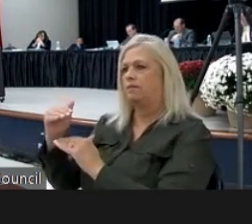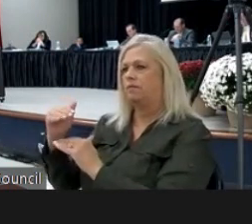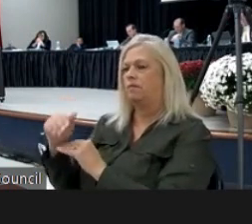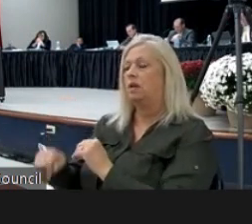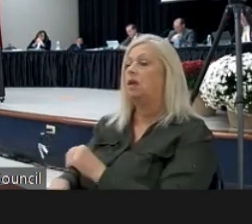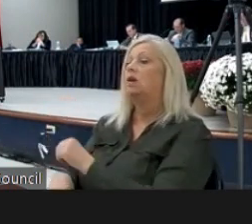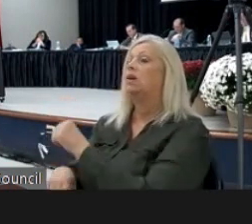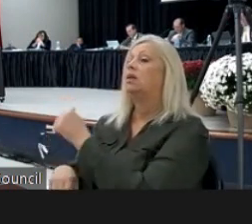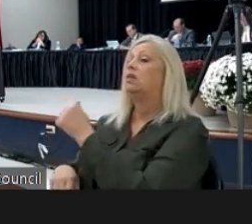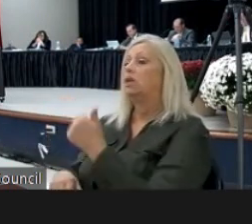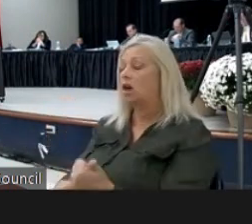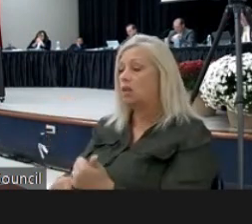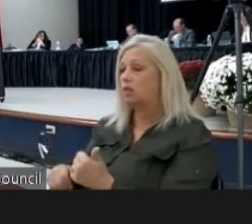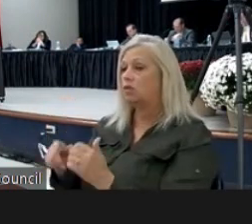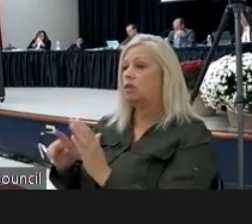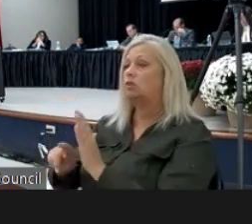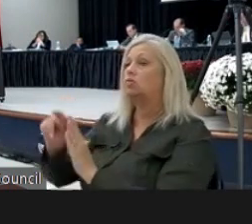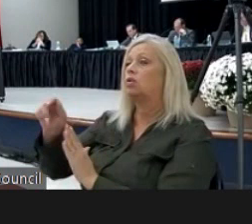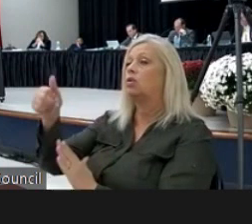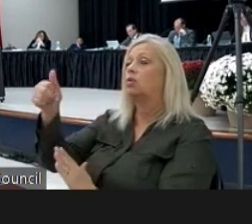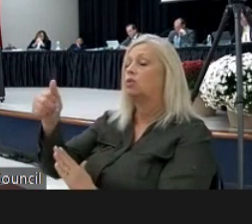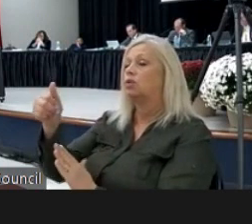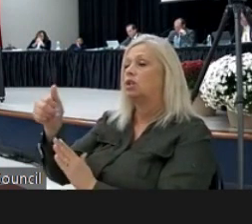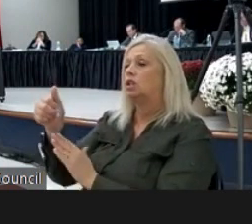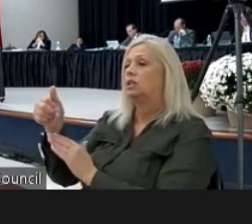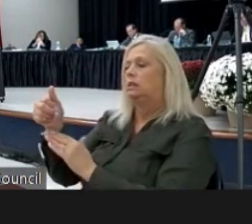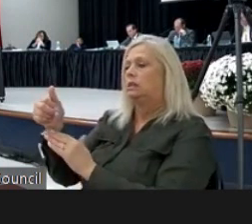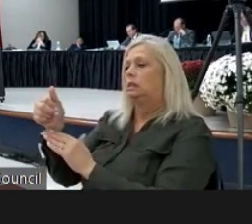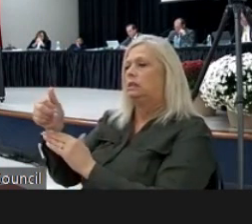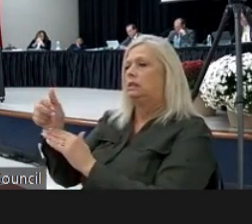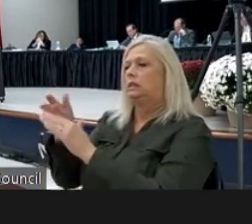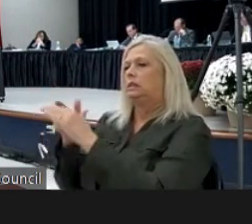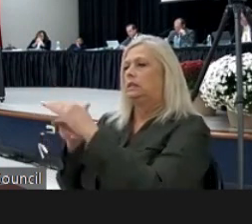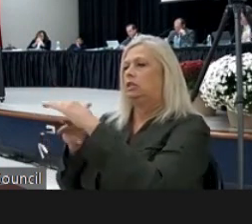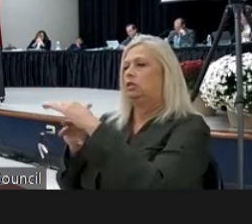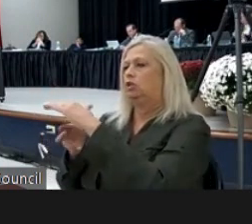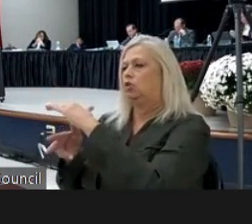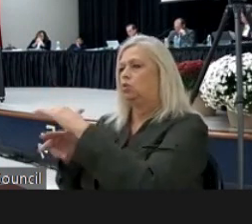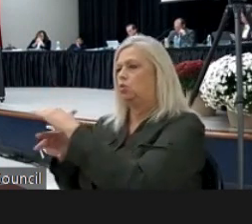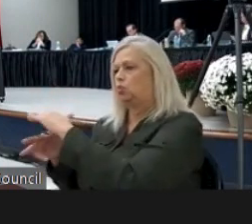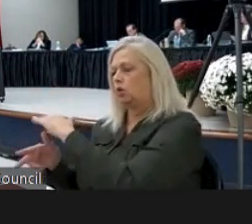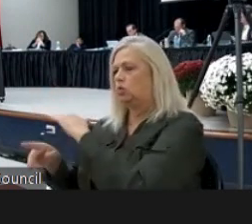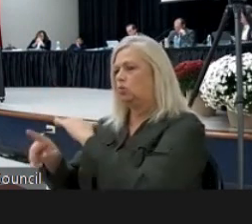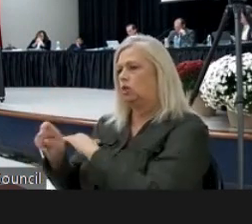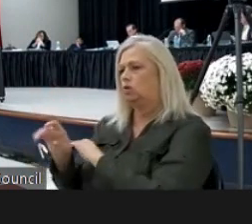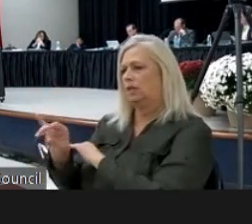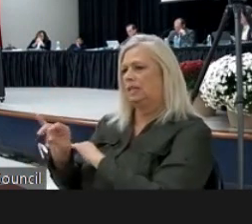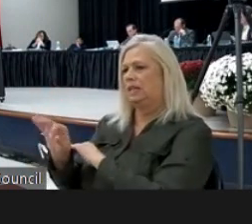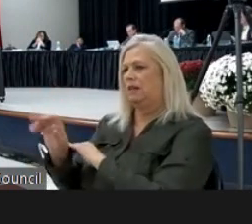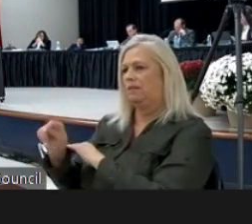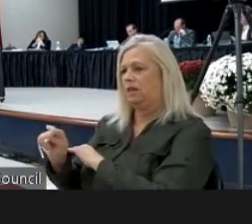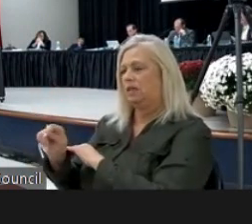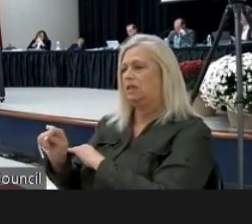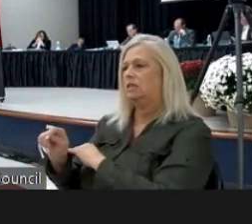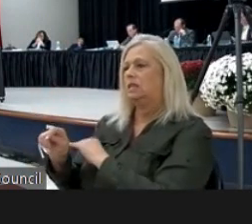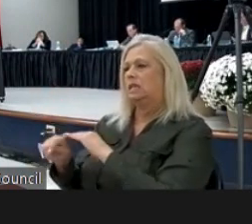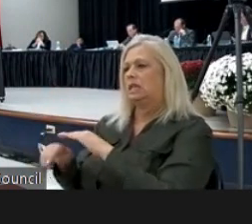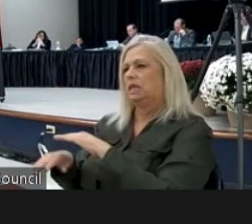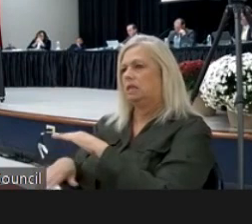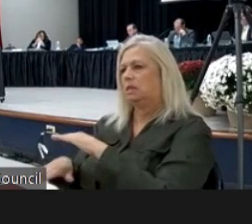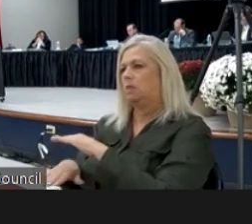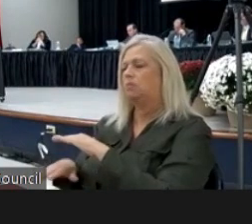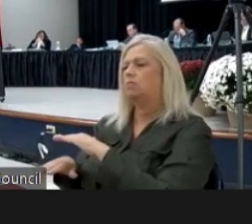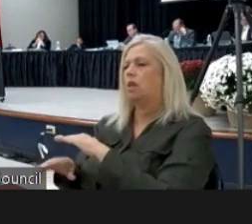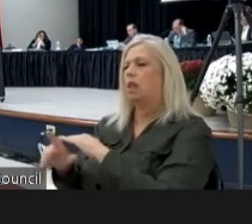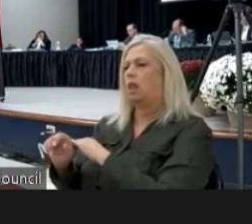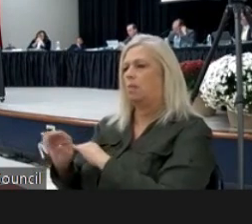taller. Again, the garage kind of squeezes down to 118 feet. The lobby is in the bottom for the hotels. In both scenarios, the